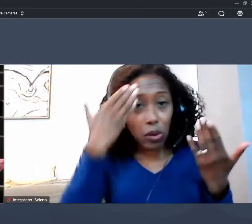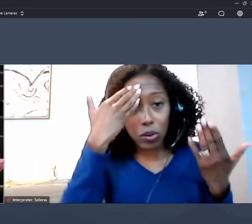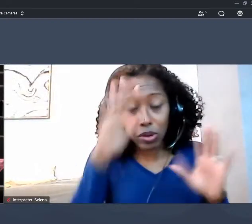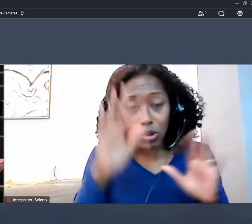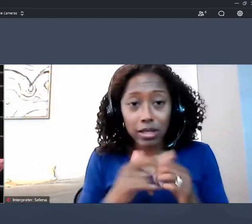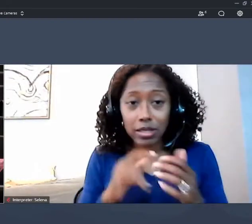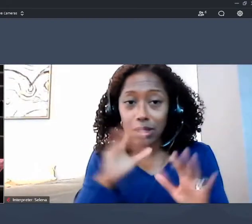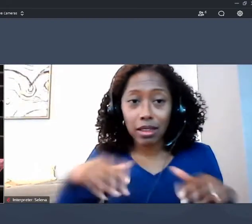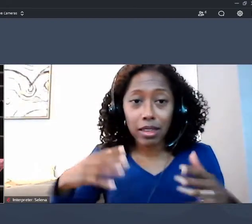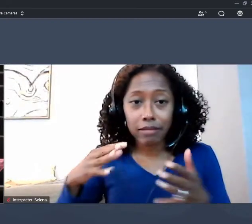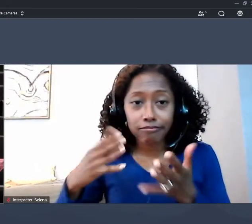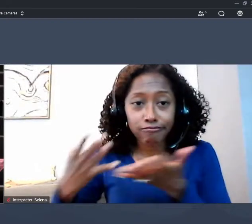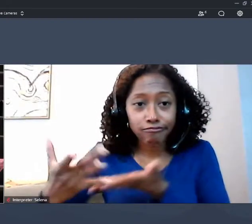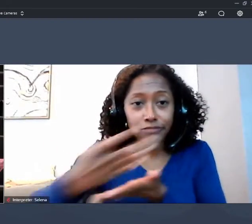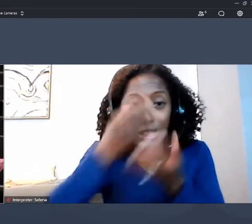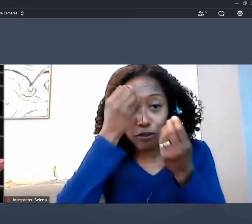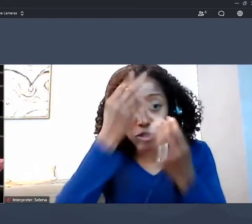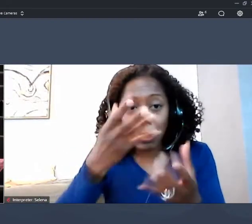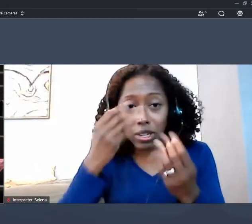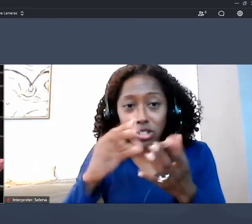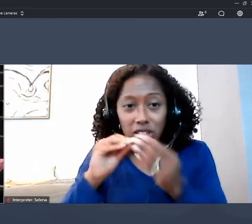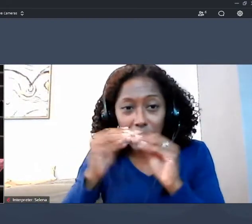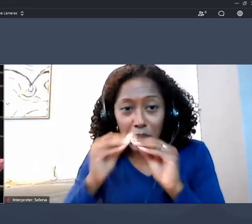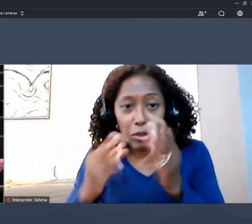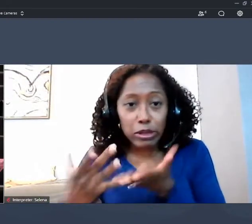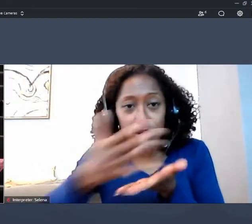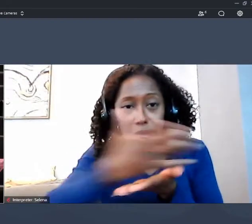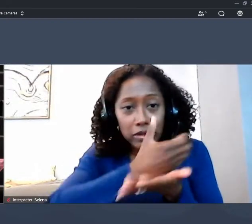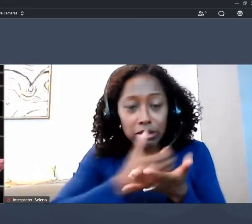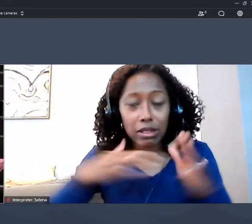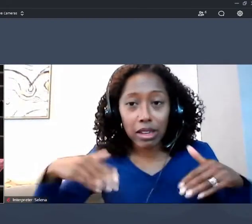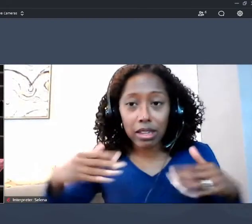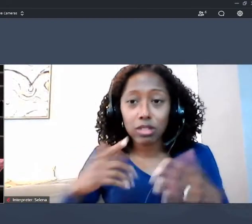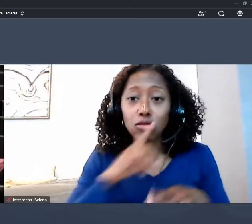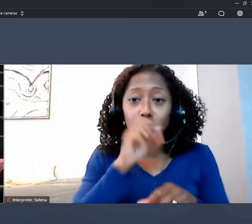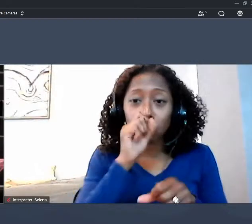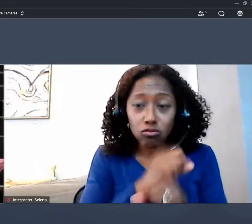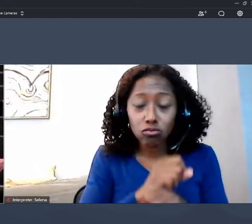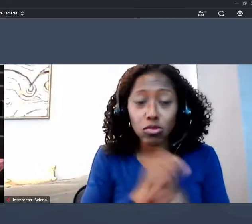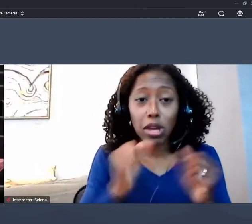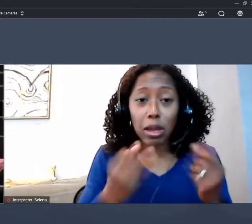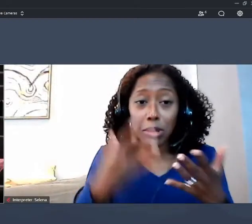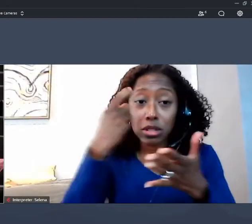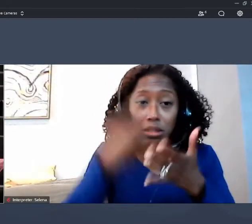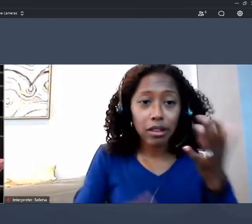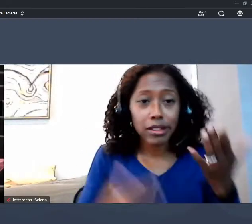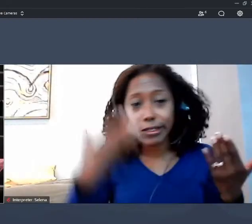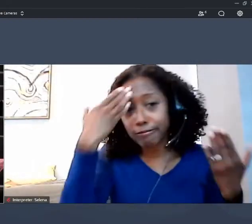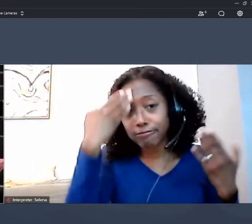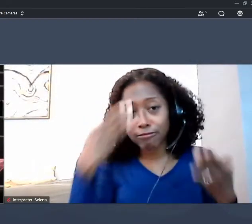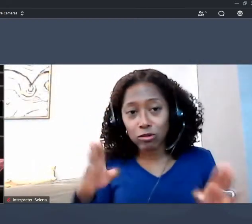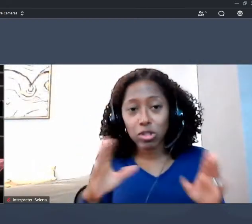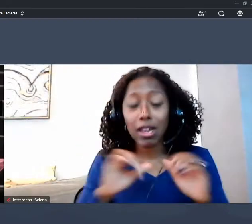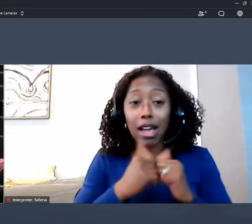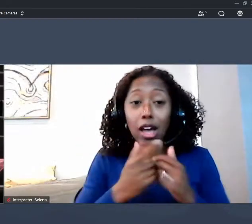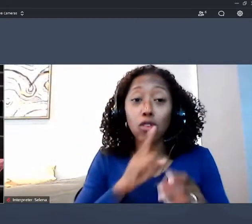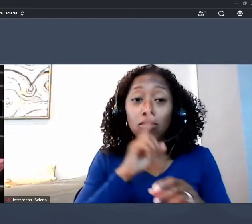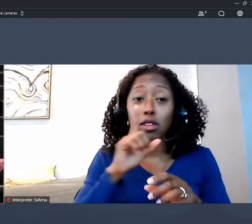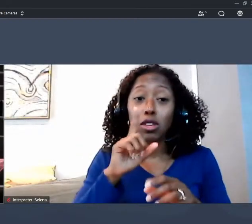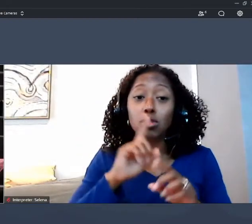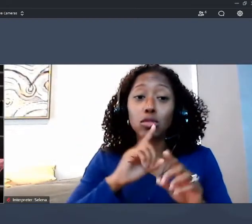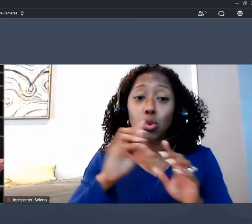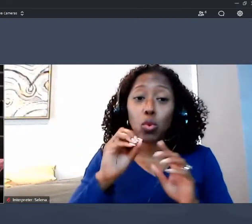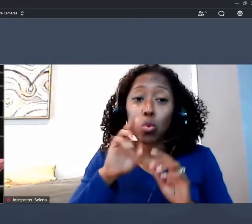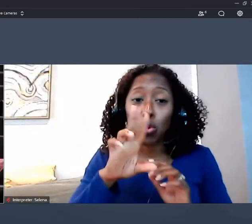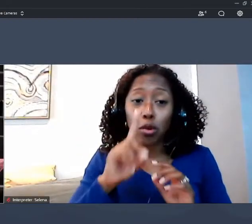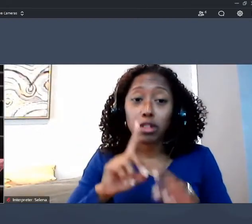set outs. So we have a lot of uncertainty to try to determine what it will cost us to ultimately enforce this. It will